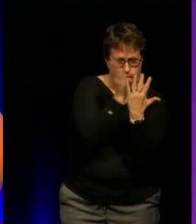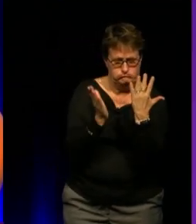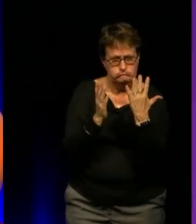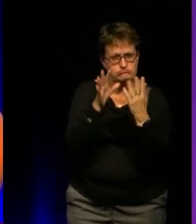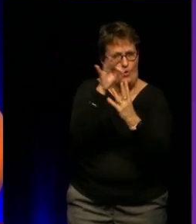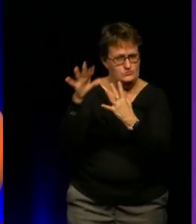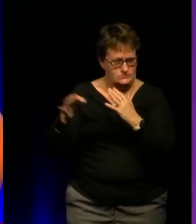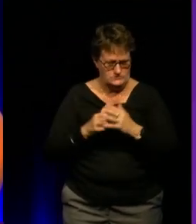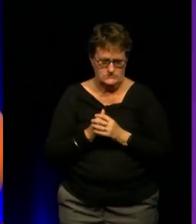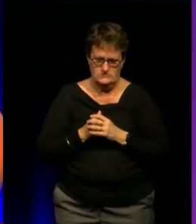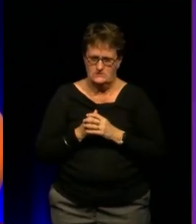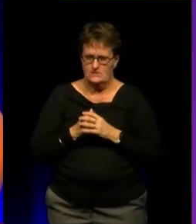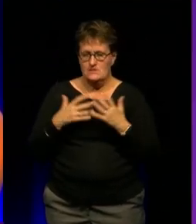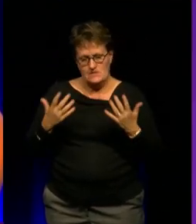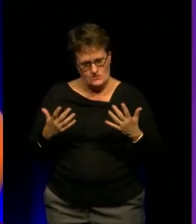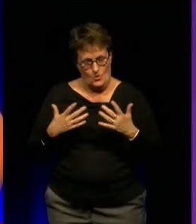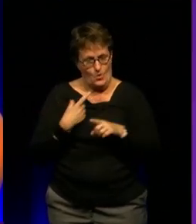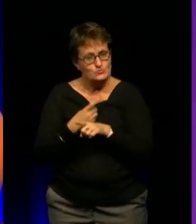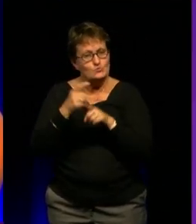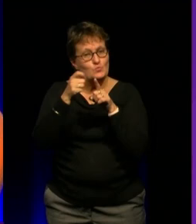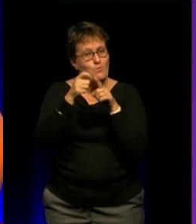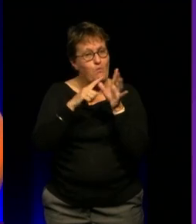And so that was the time I had to go and talk to Paul and say, Paul,